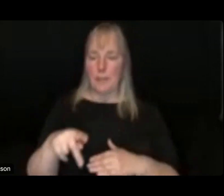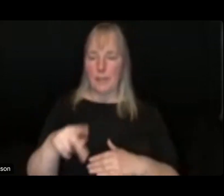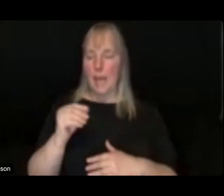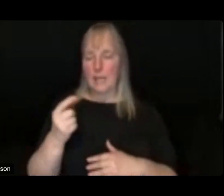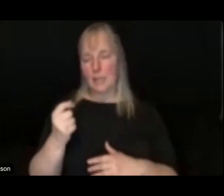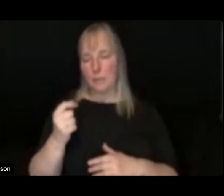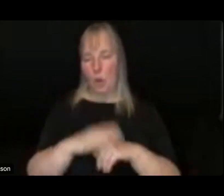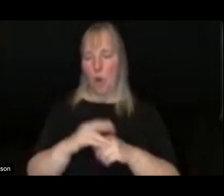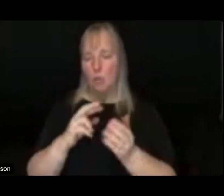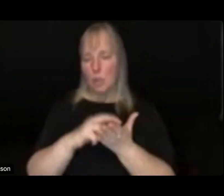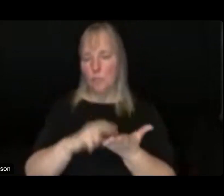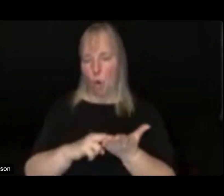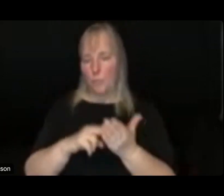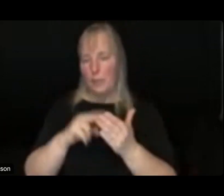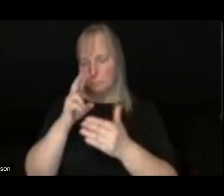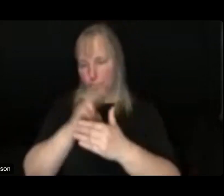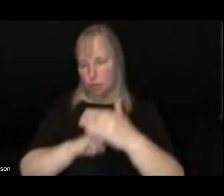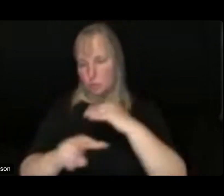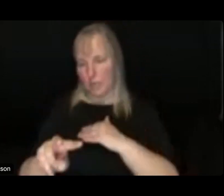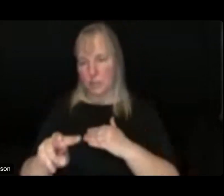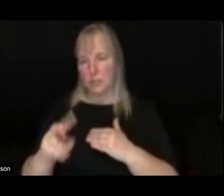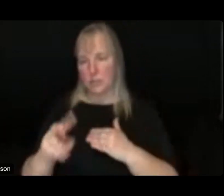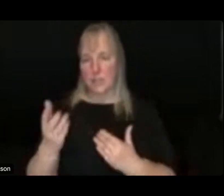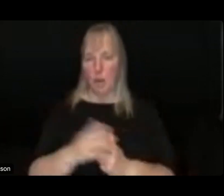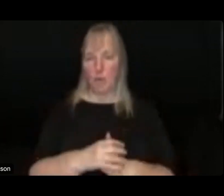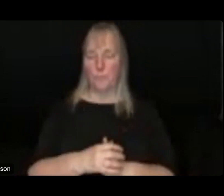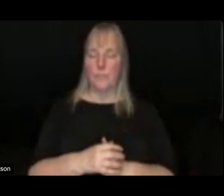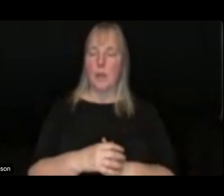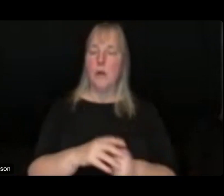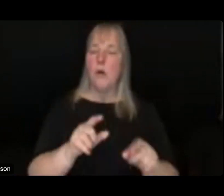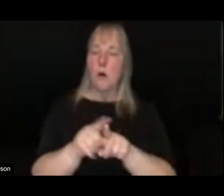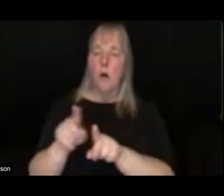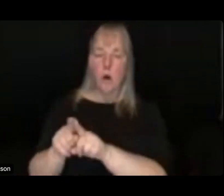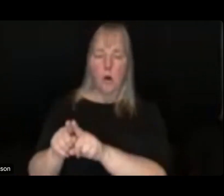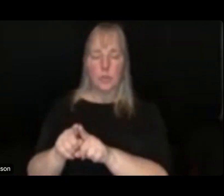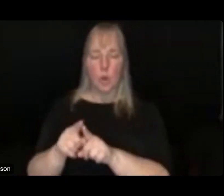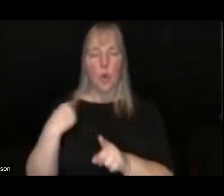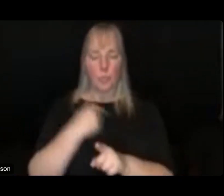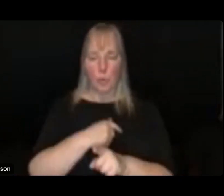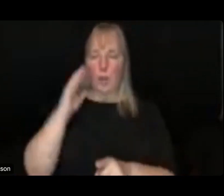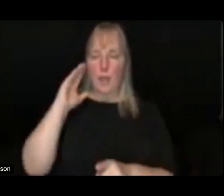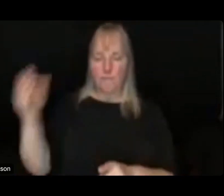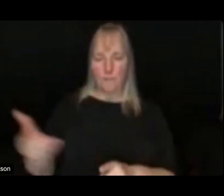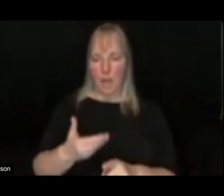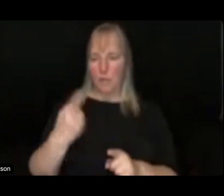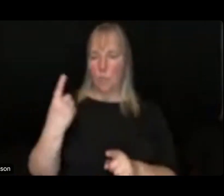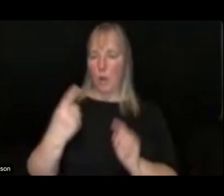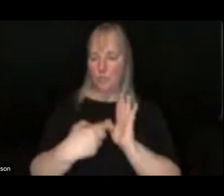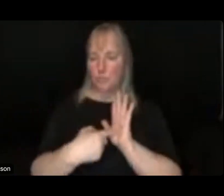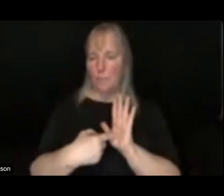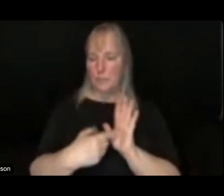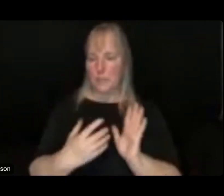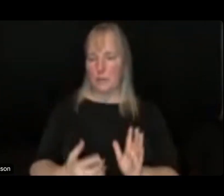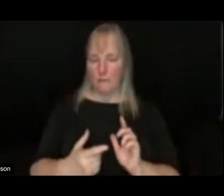enrollment projections there. There's also, we're going to invite a representative from